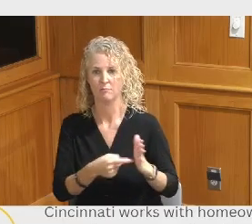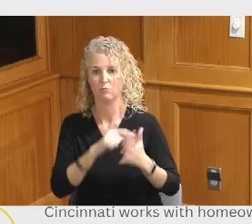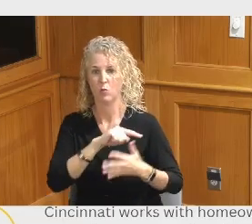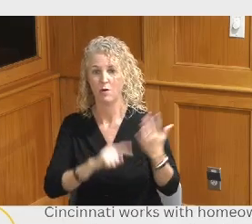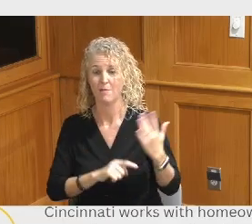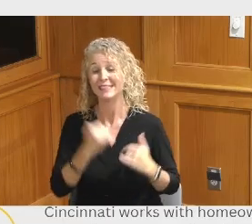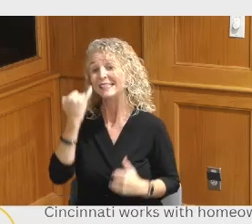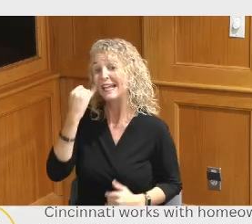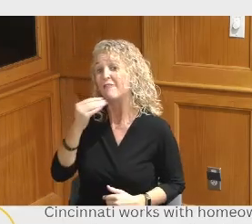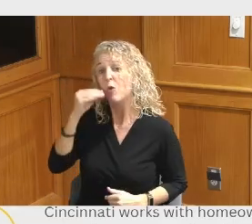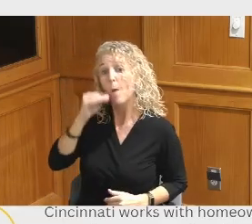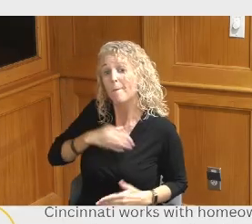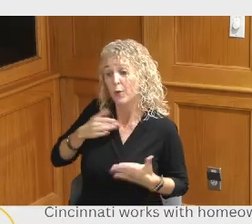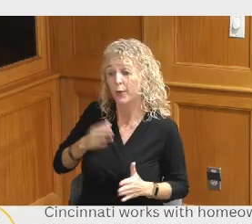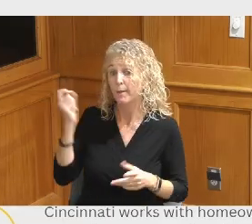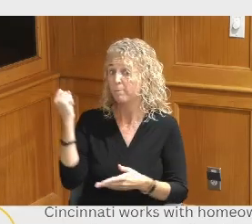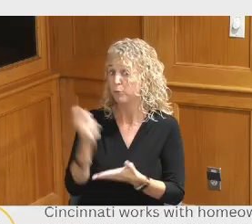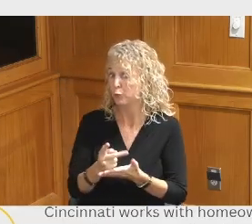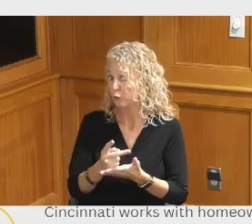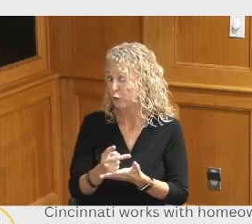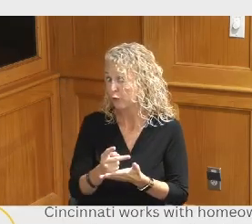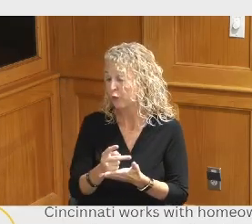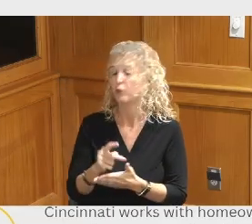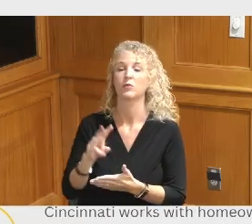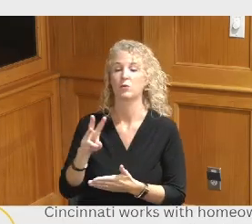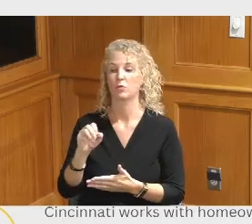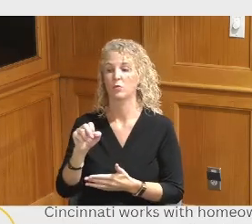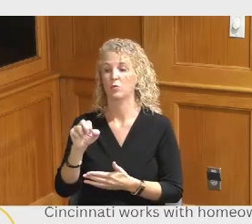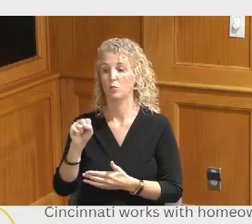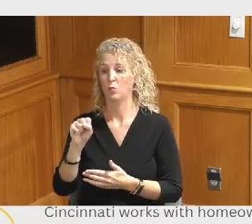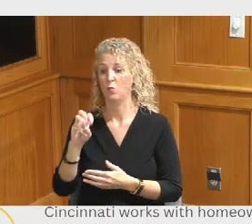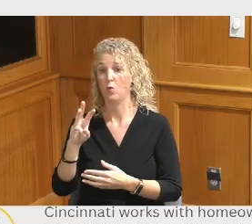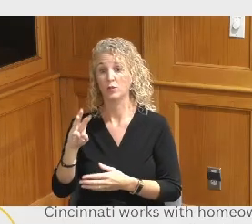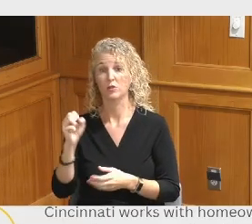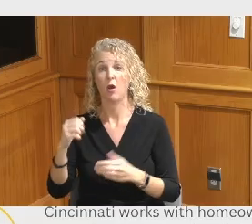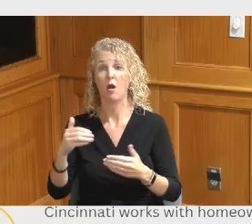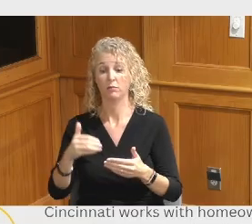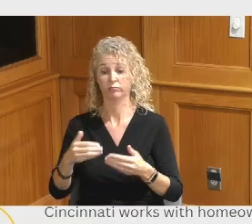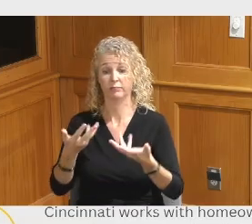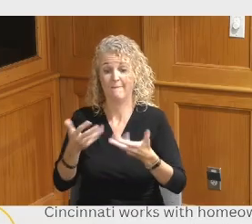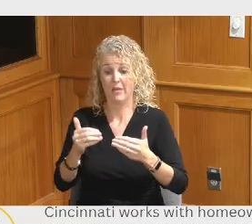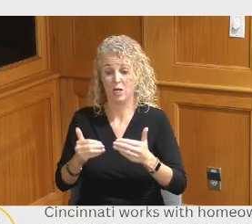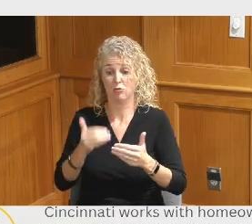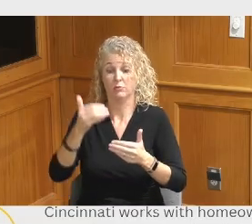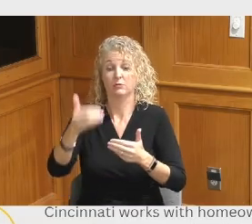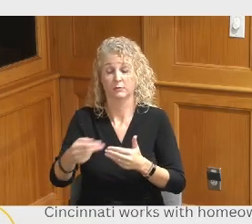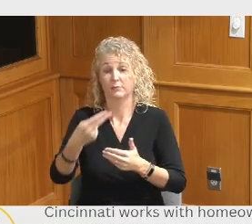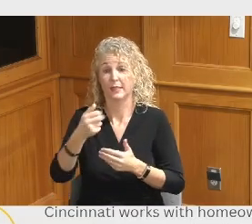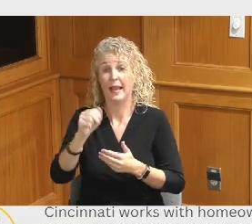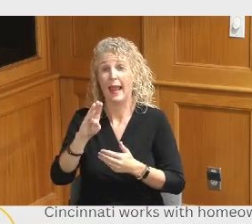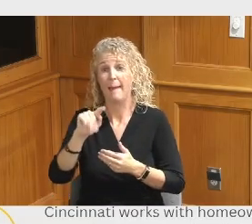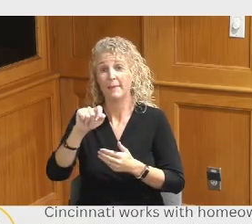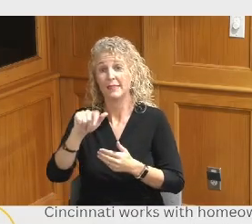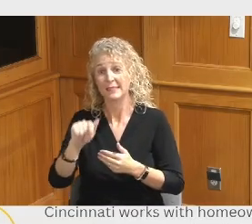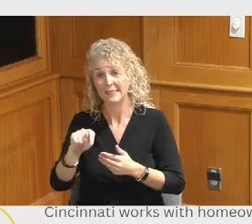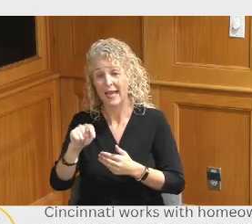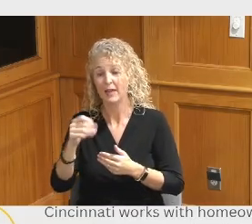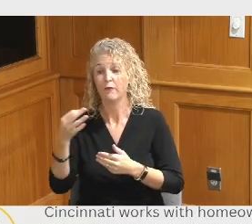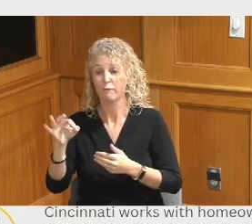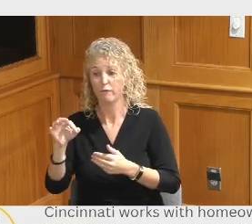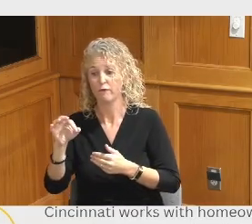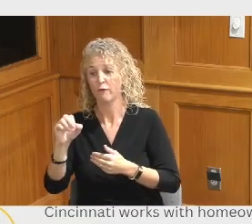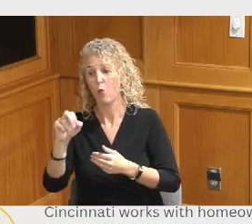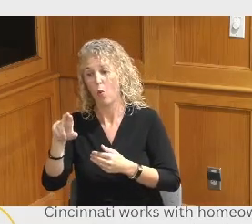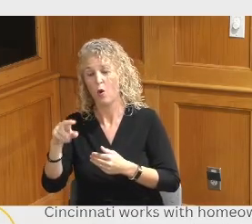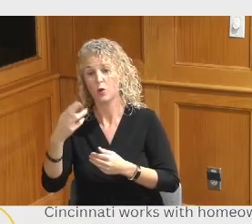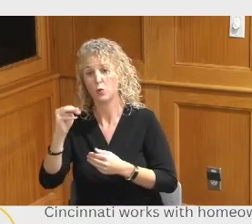When the homeowner is approved, then Warsaw will pass that off to Habitat, who will then go and create the scope of